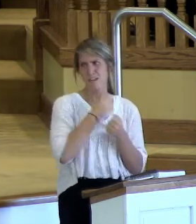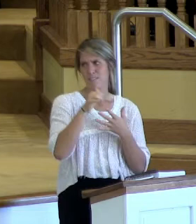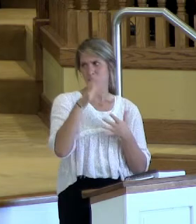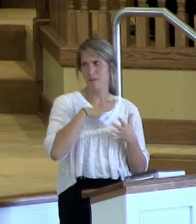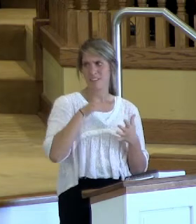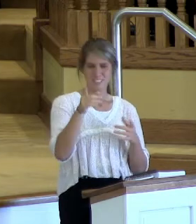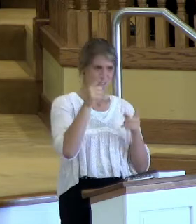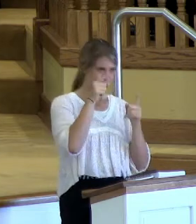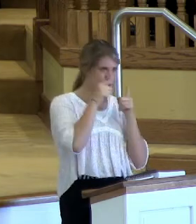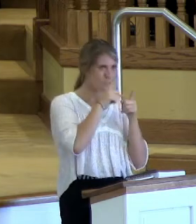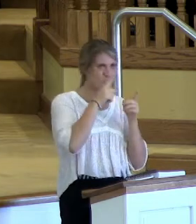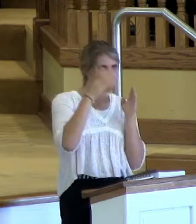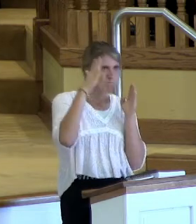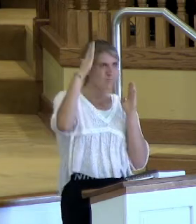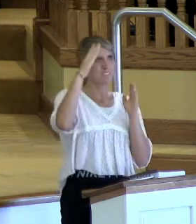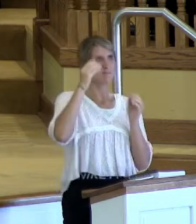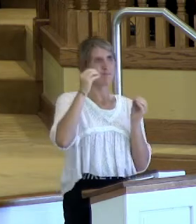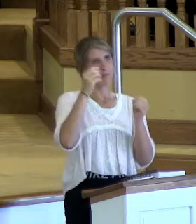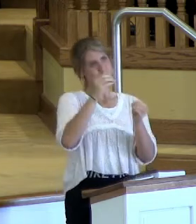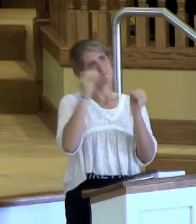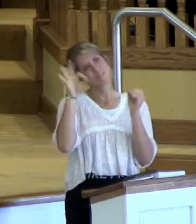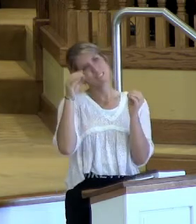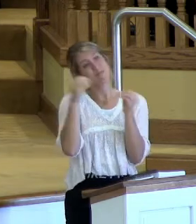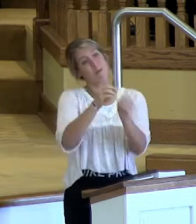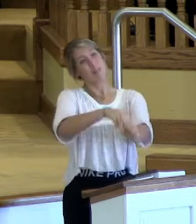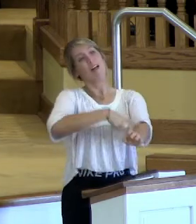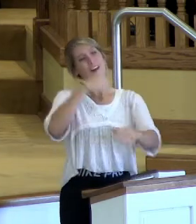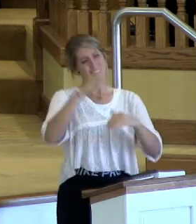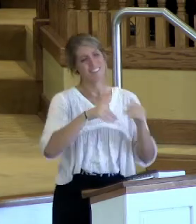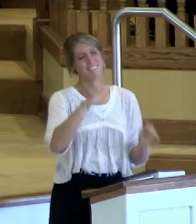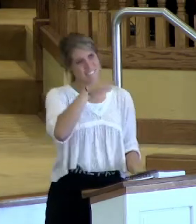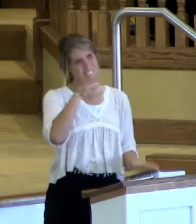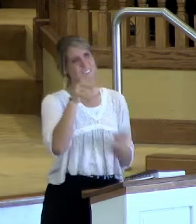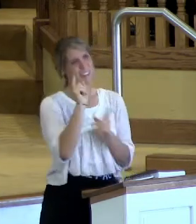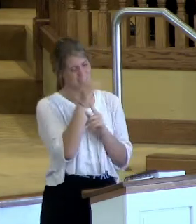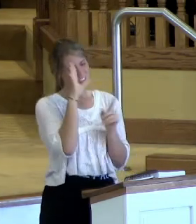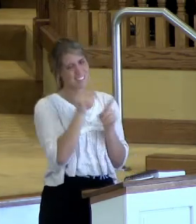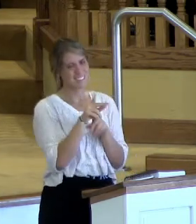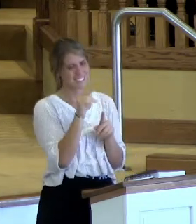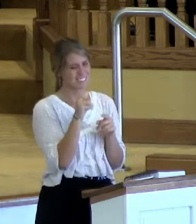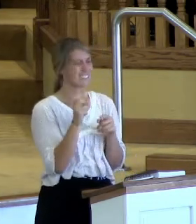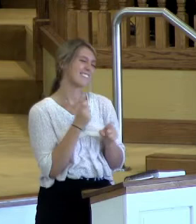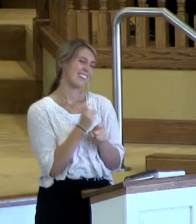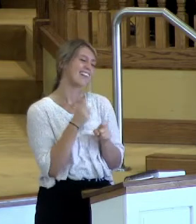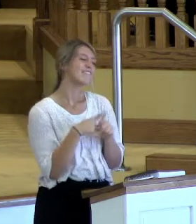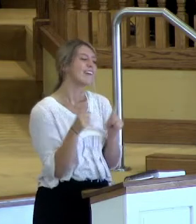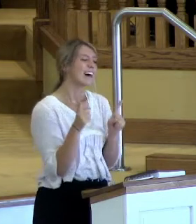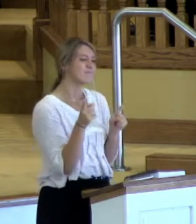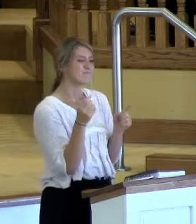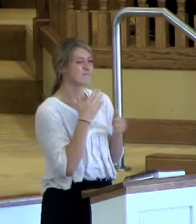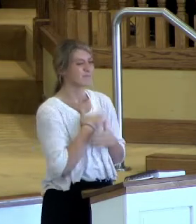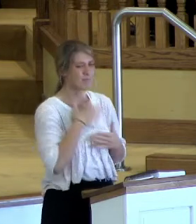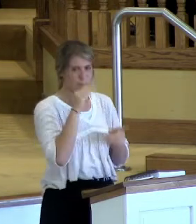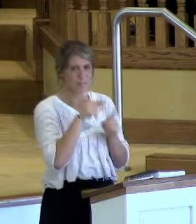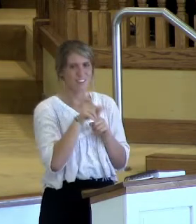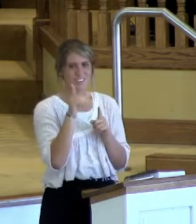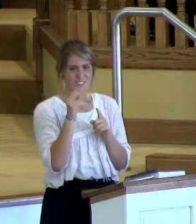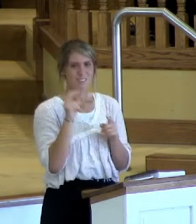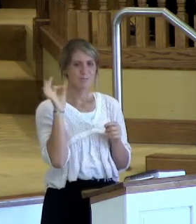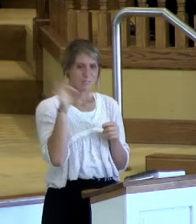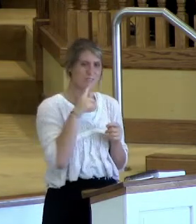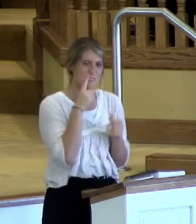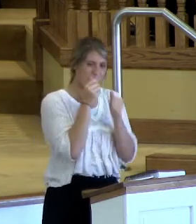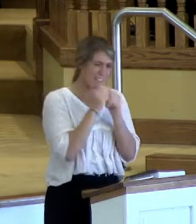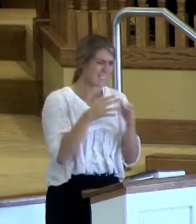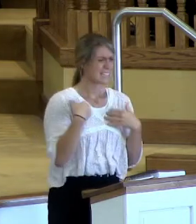his goal is to top Brother Kuntz's 54 minutes, right? So that'll be great. Now, we really appreciate Brother Kuntz filling in that time. And just what a blessing we